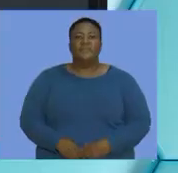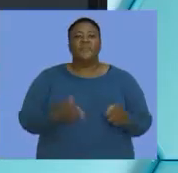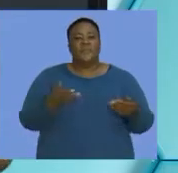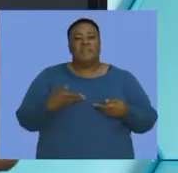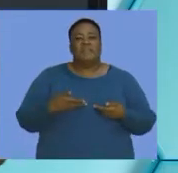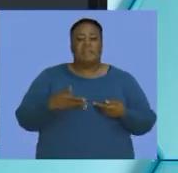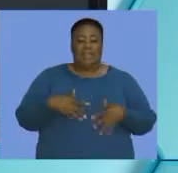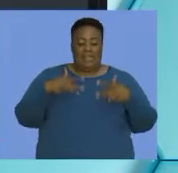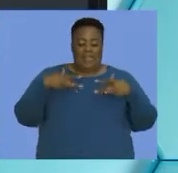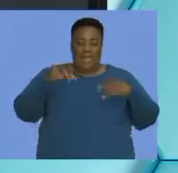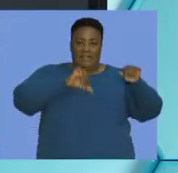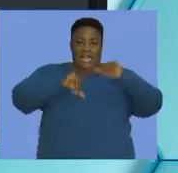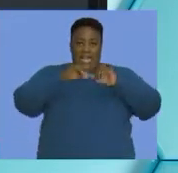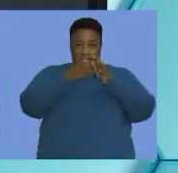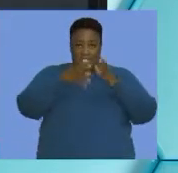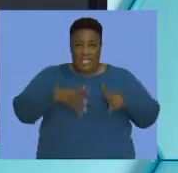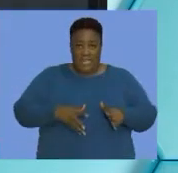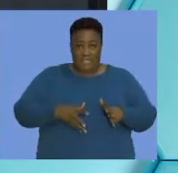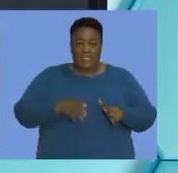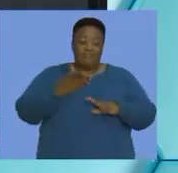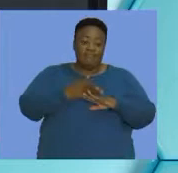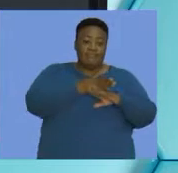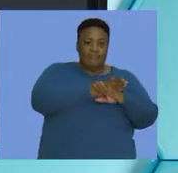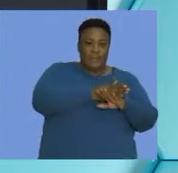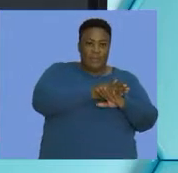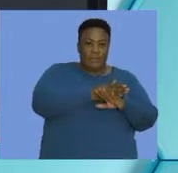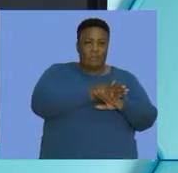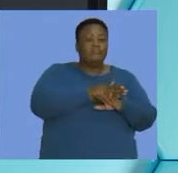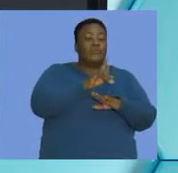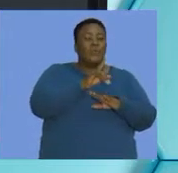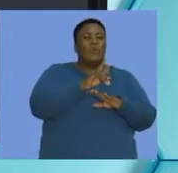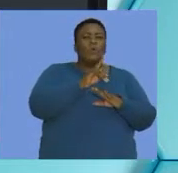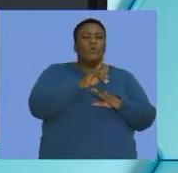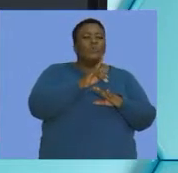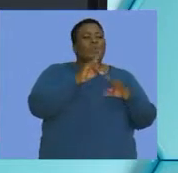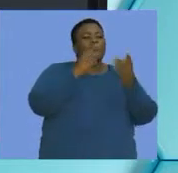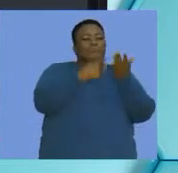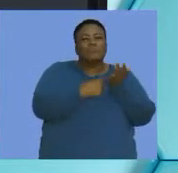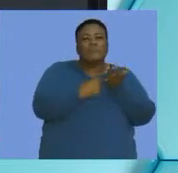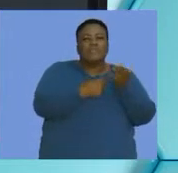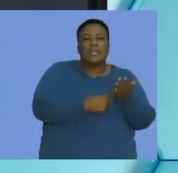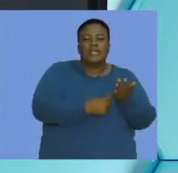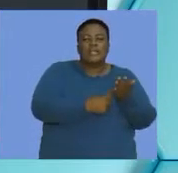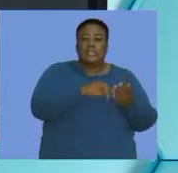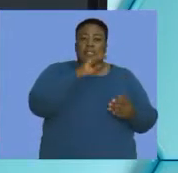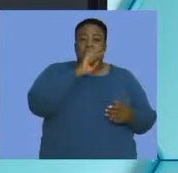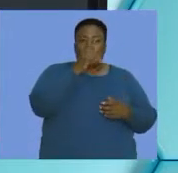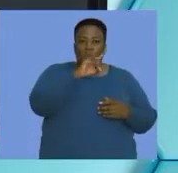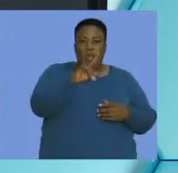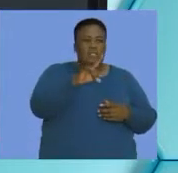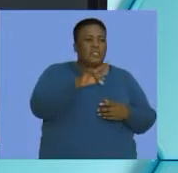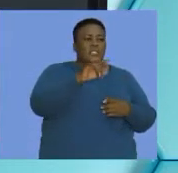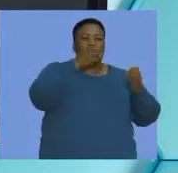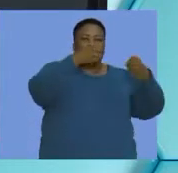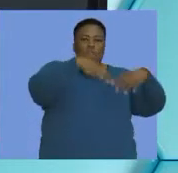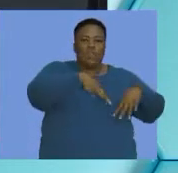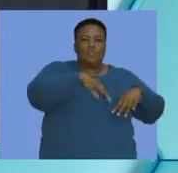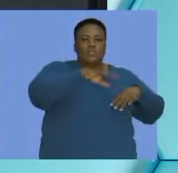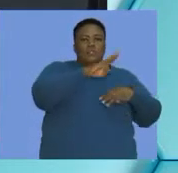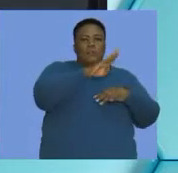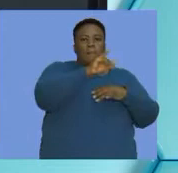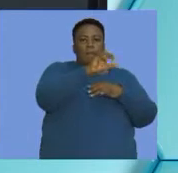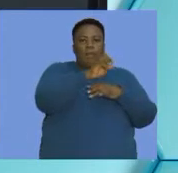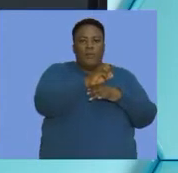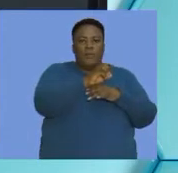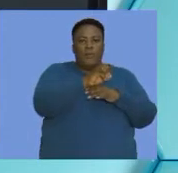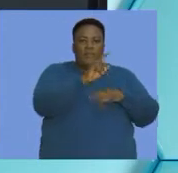Welcome back, life science learners. So in the previous segment, we've looked at what it means in terms of the loss of biodiversity. In